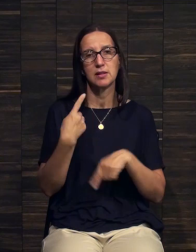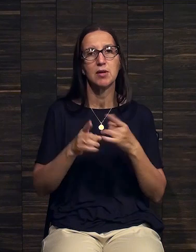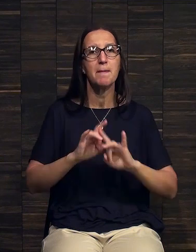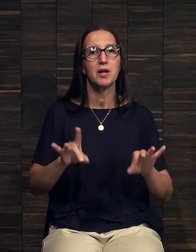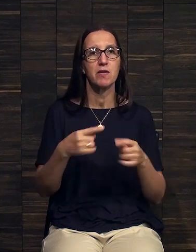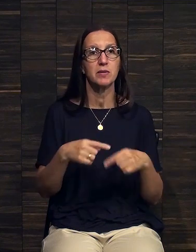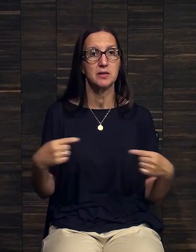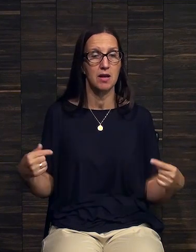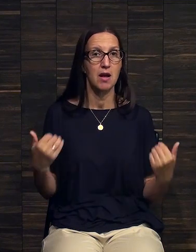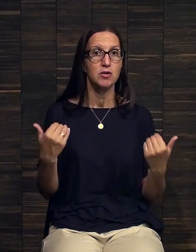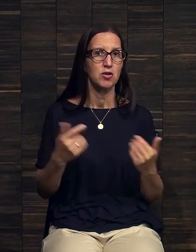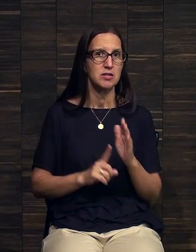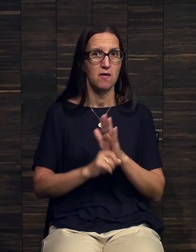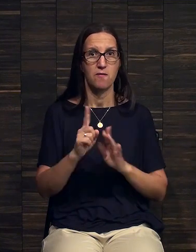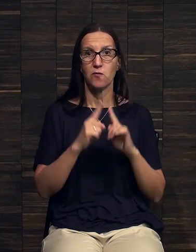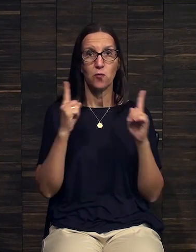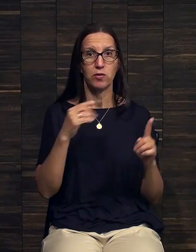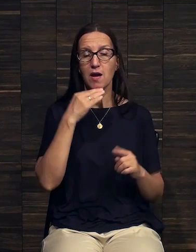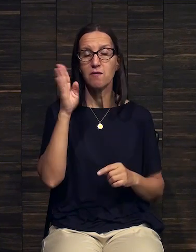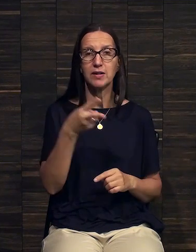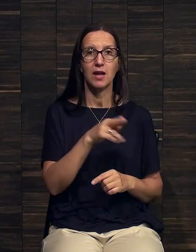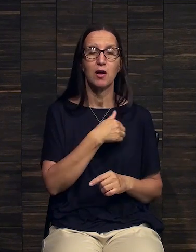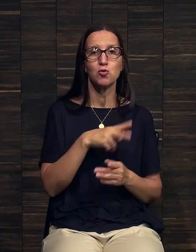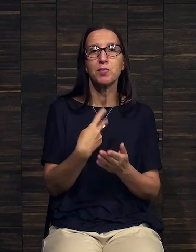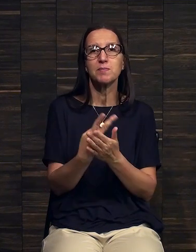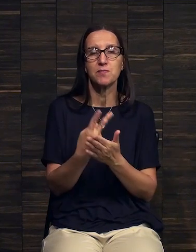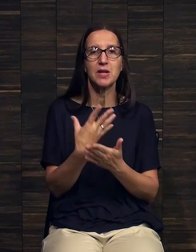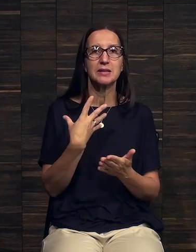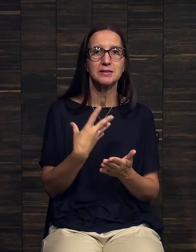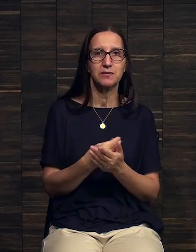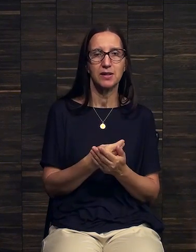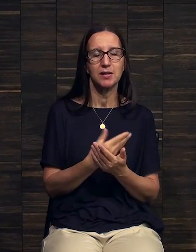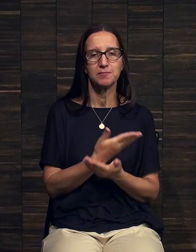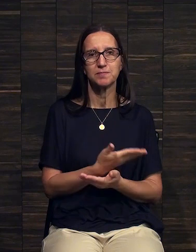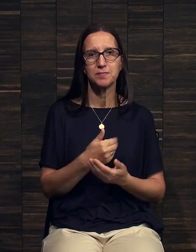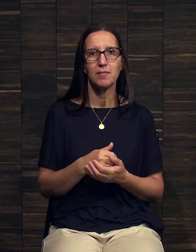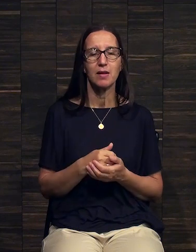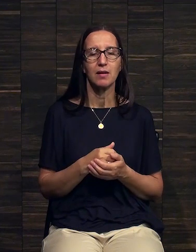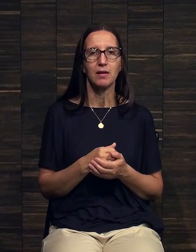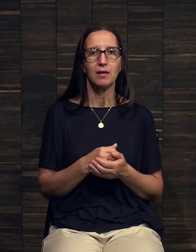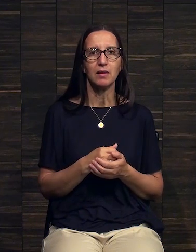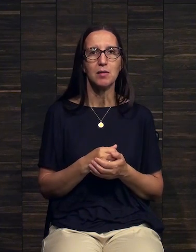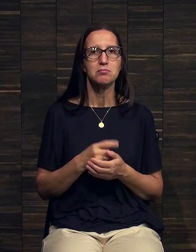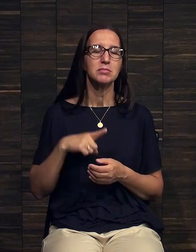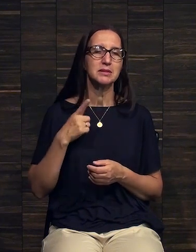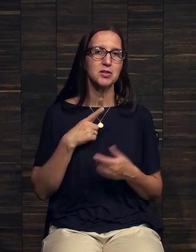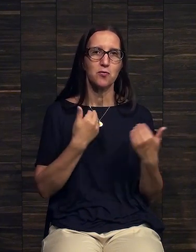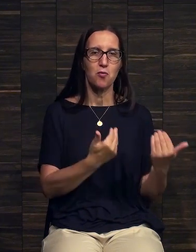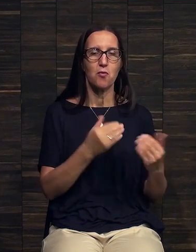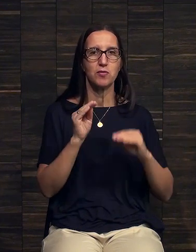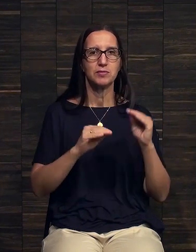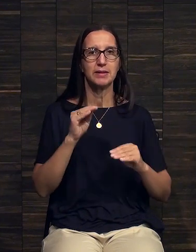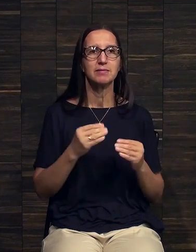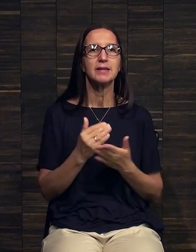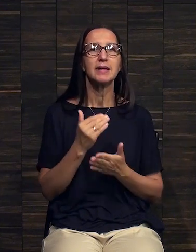will discuss the rest. Enough of the introduction, and I like to demonstrate my math